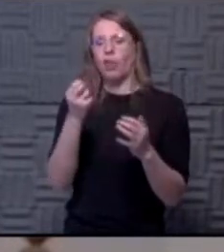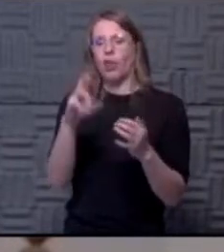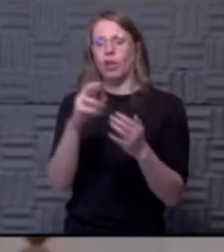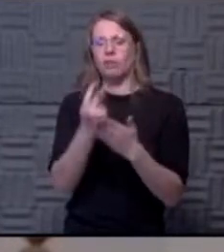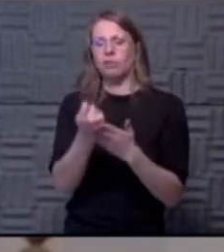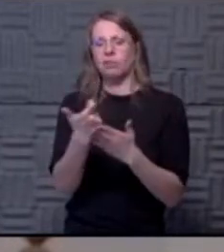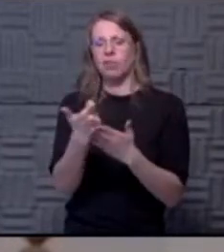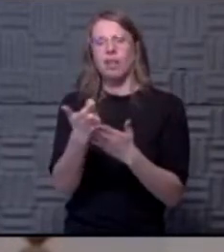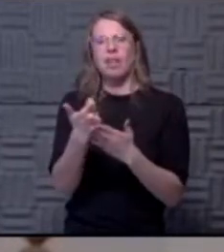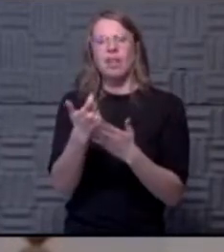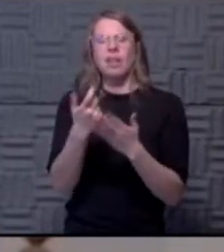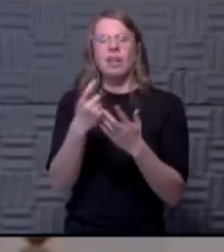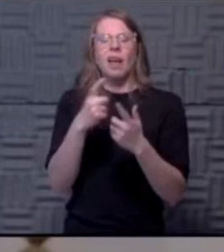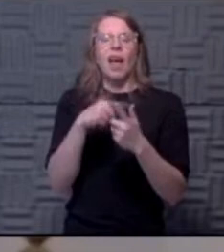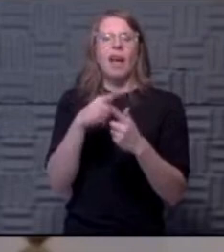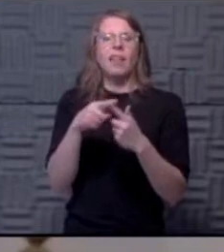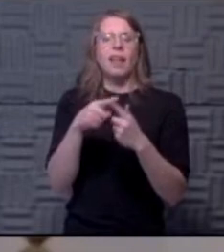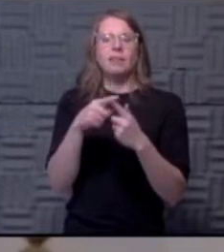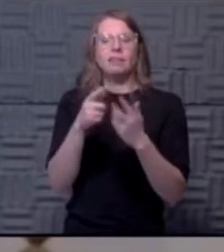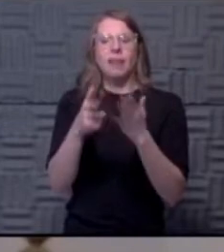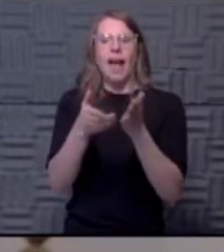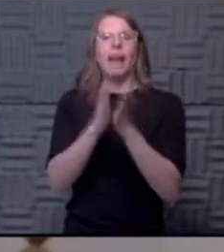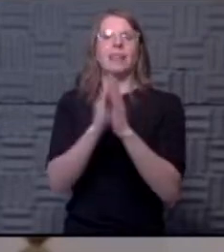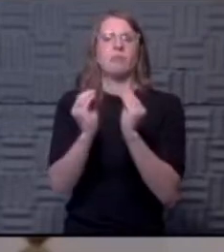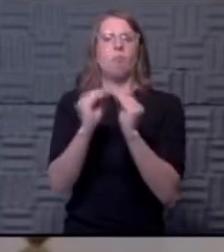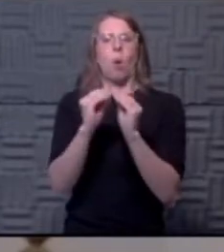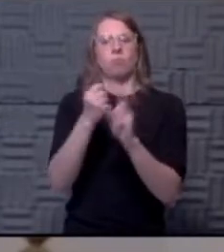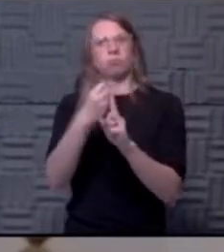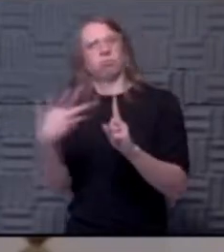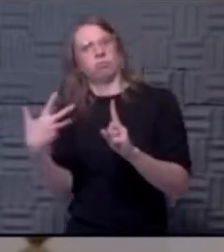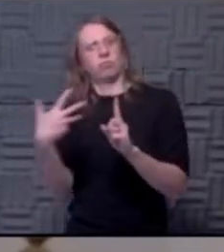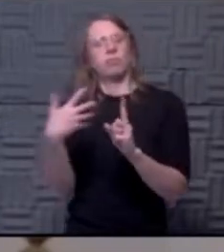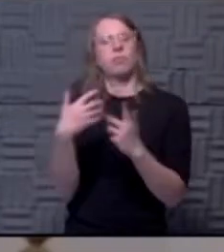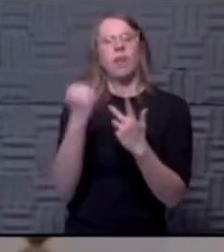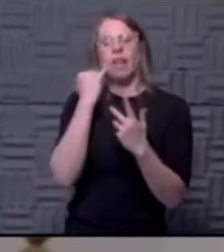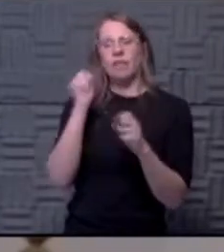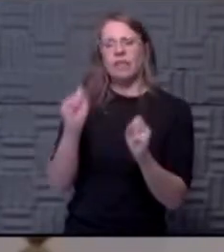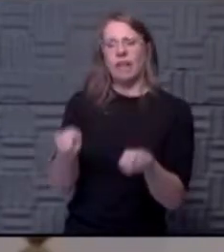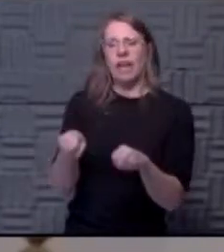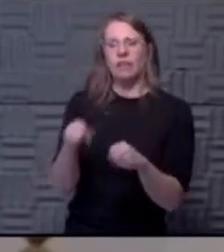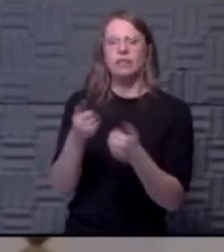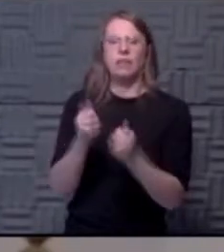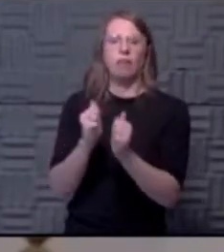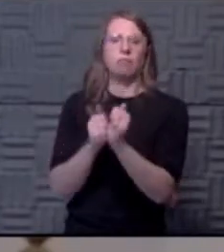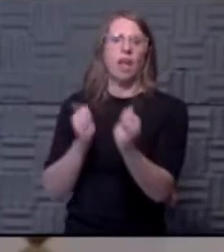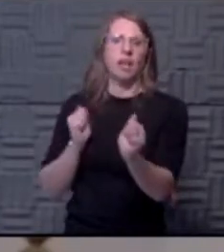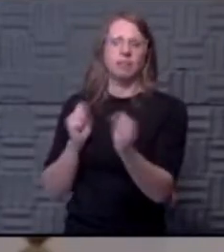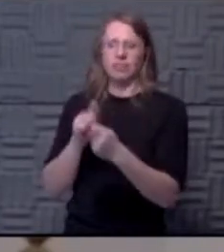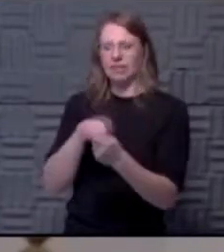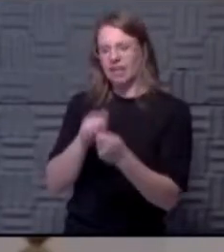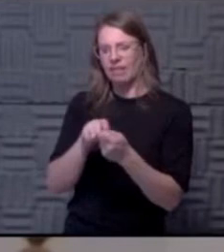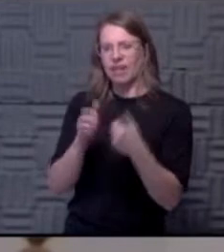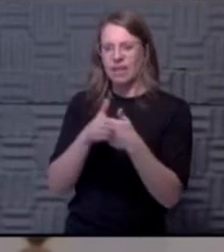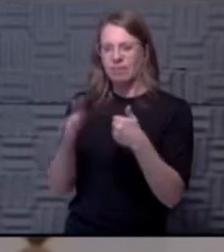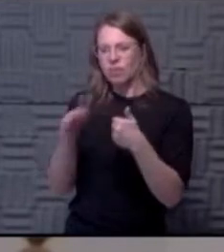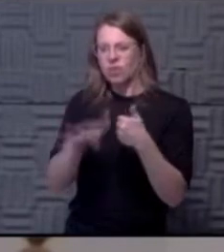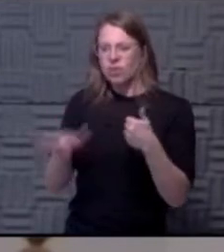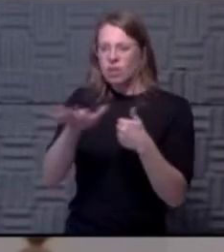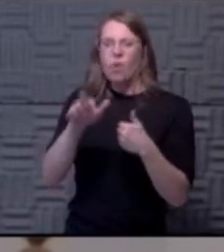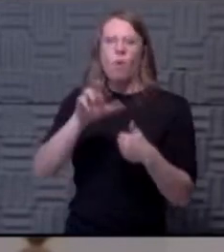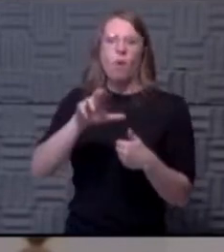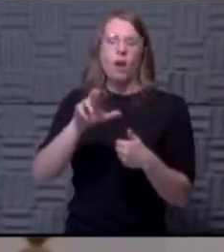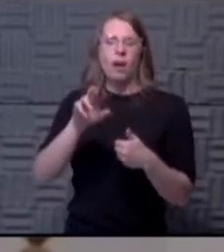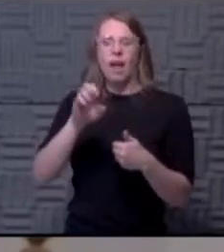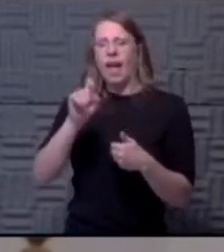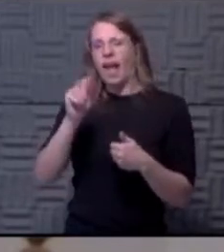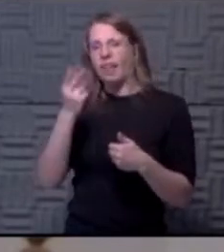a little bit more. But in answer to your question, I think even if we were able to do that, I think we would still be lagging in certain neighborhoods or ethnic and racial groups